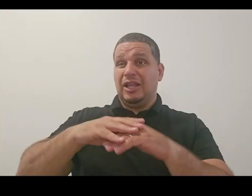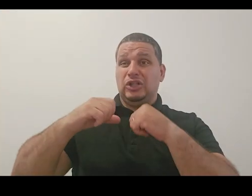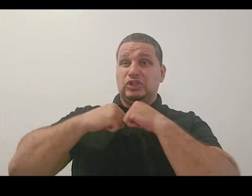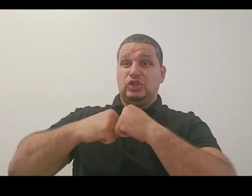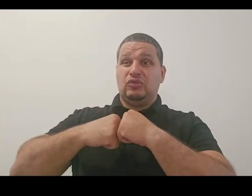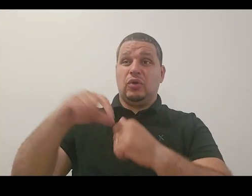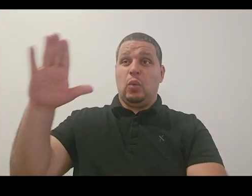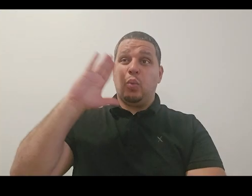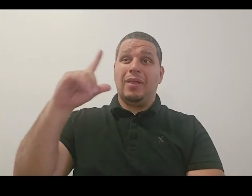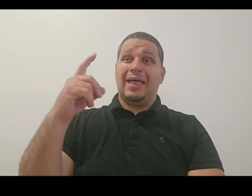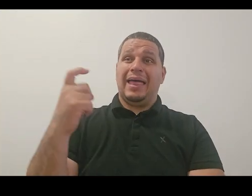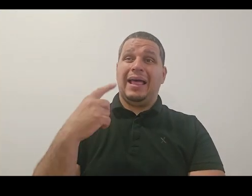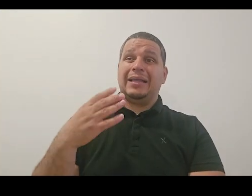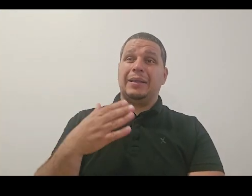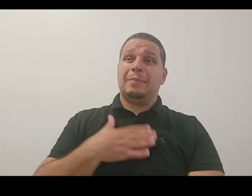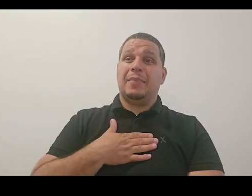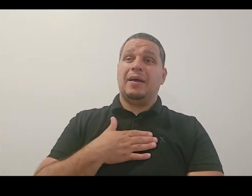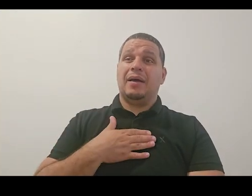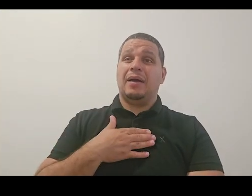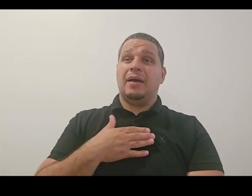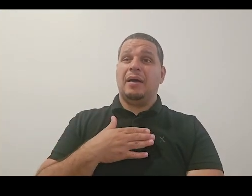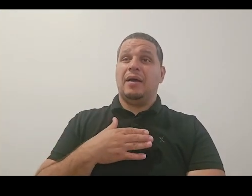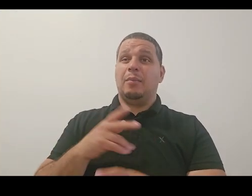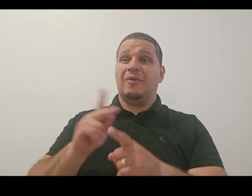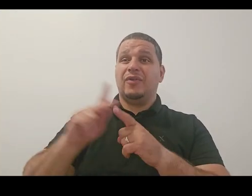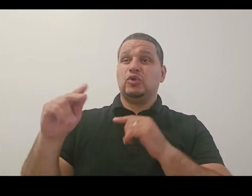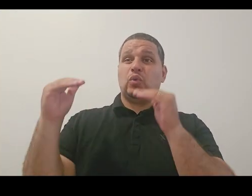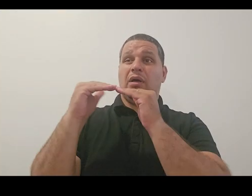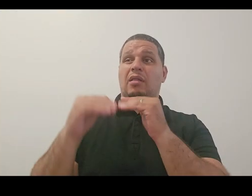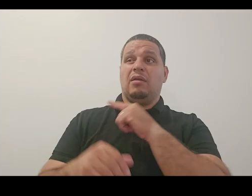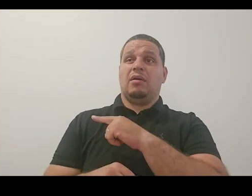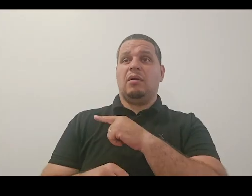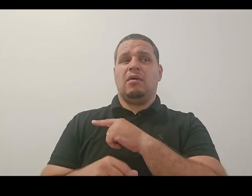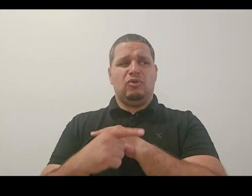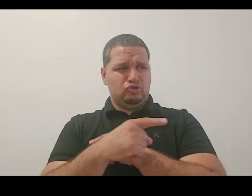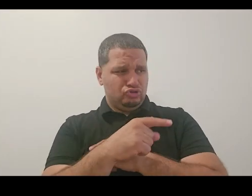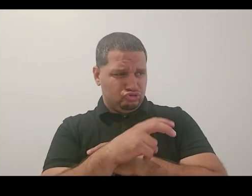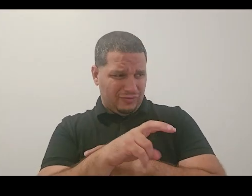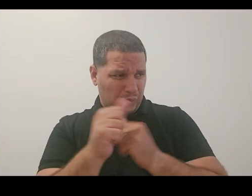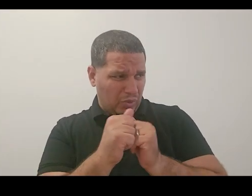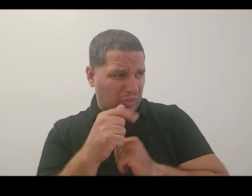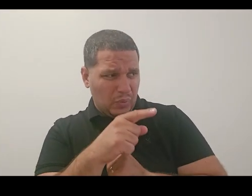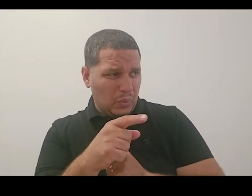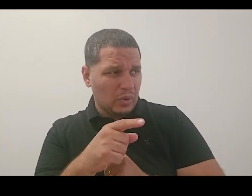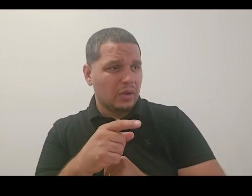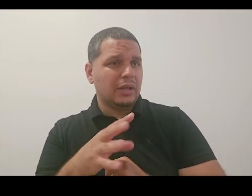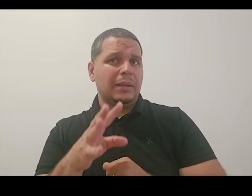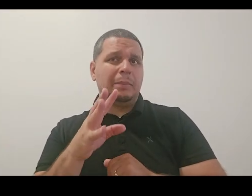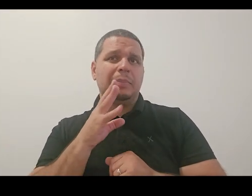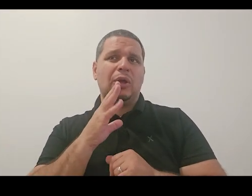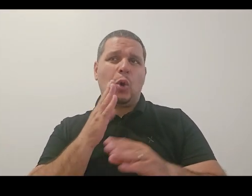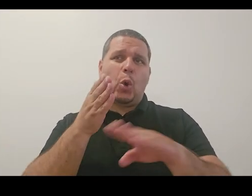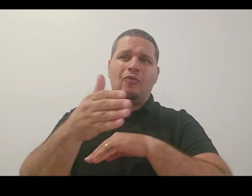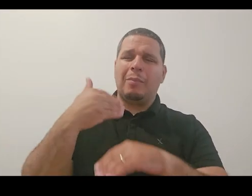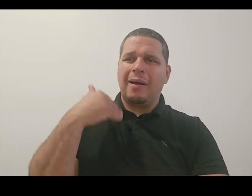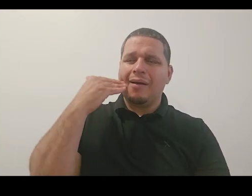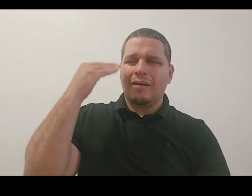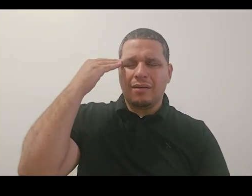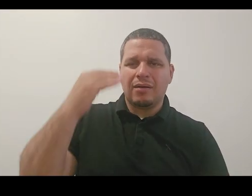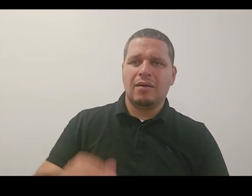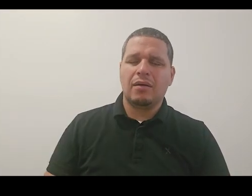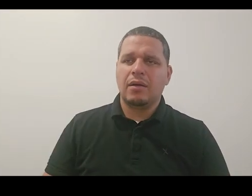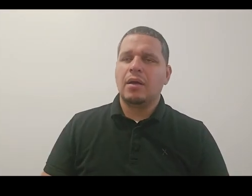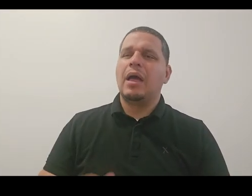in security is going to ask my traveling companion, my professional colleague, "Oh, is she traveling with you?" and speak over my head.